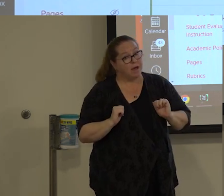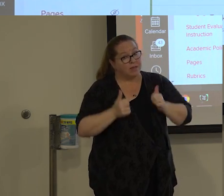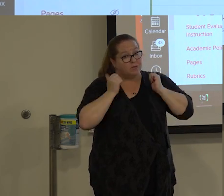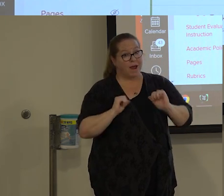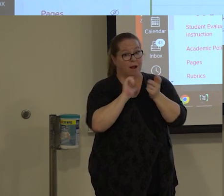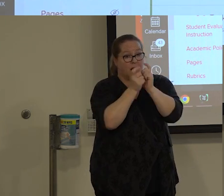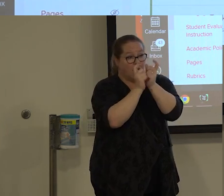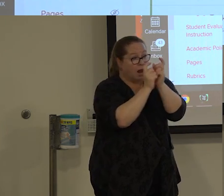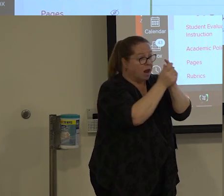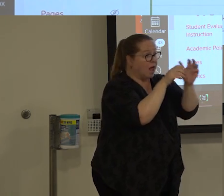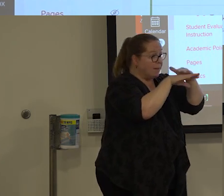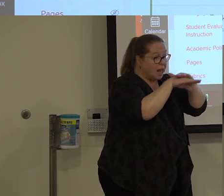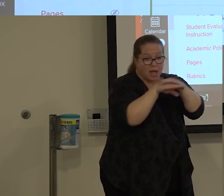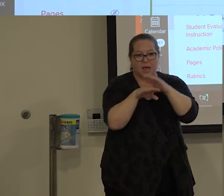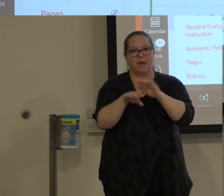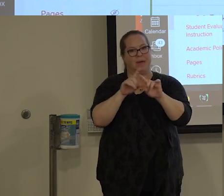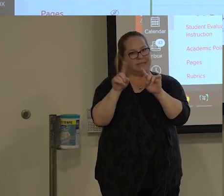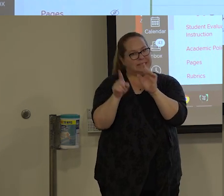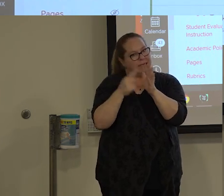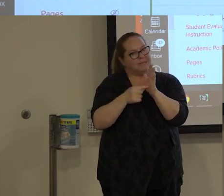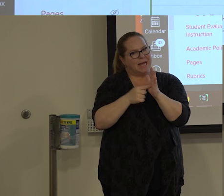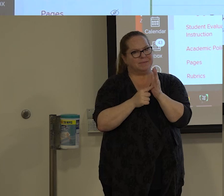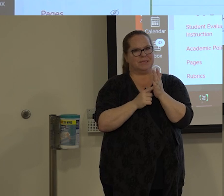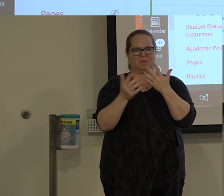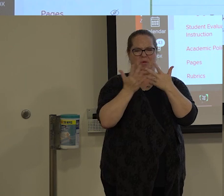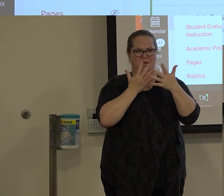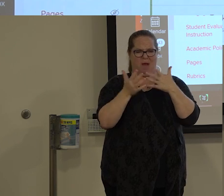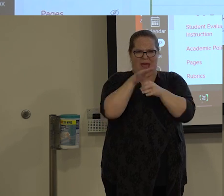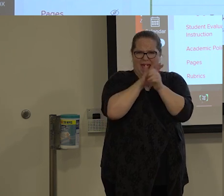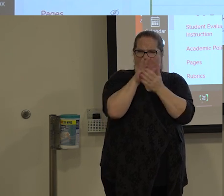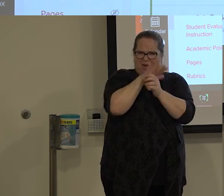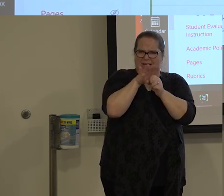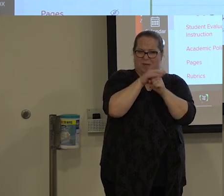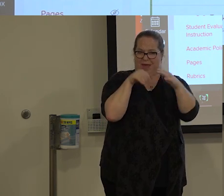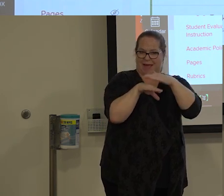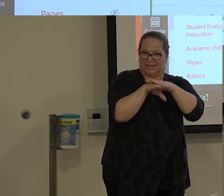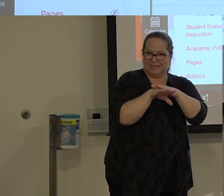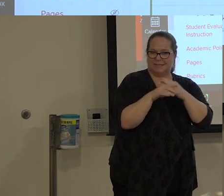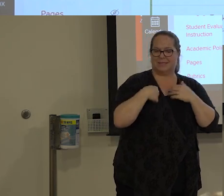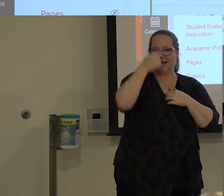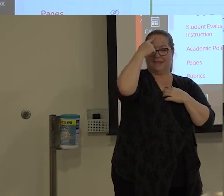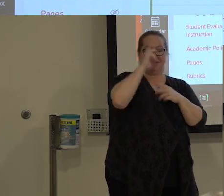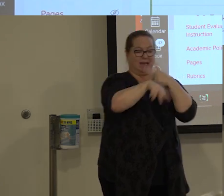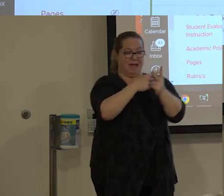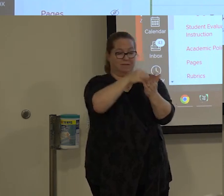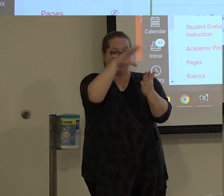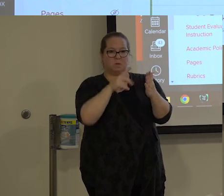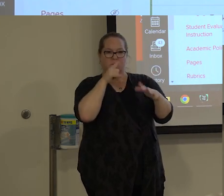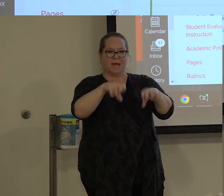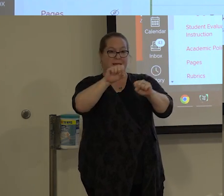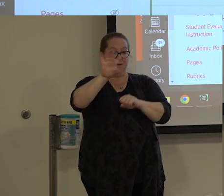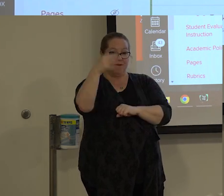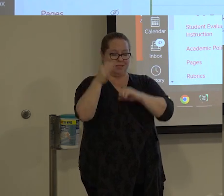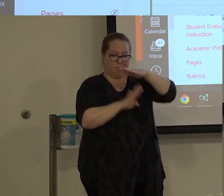do. We sometimes forget that there are gray areas when it comes to the ideas of access. When I think about the kinds of students who take our basic level French